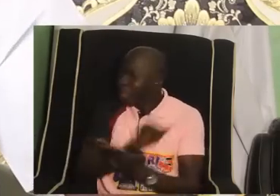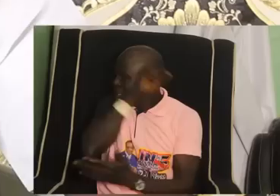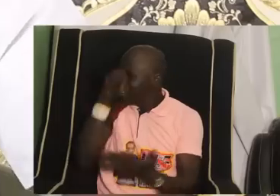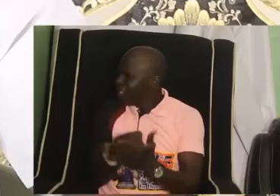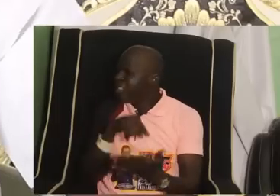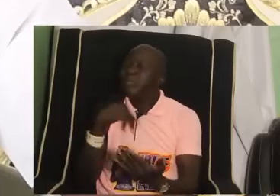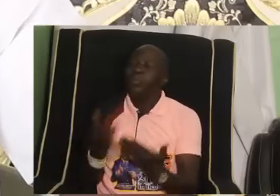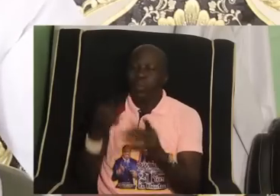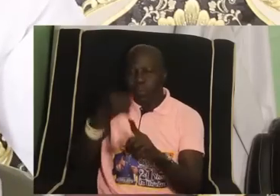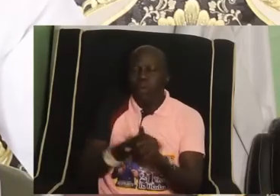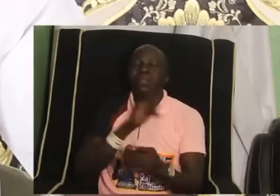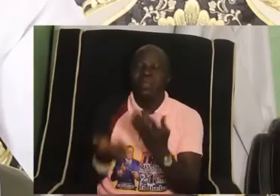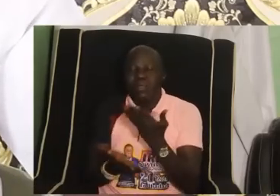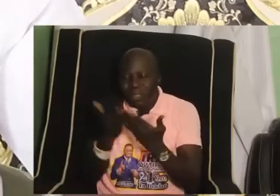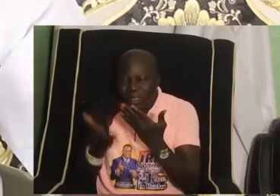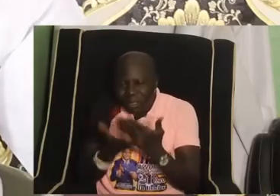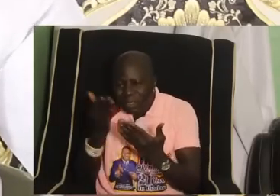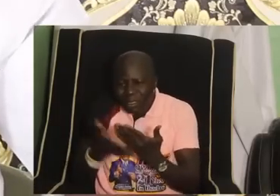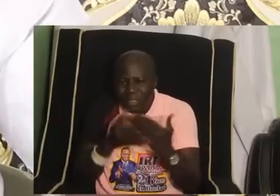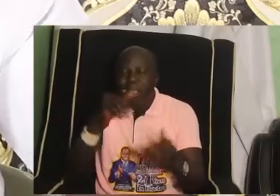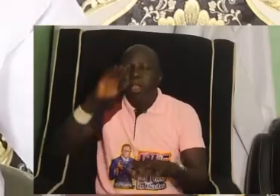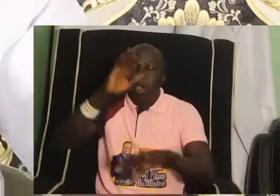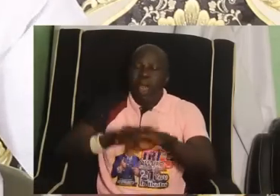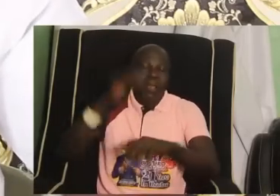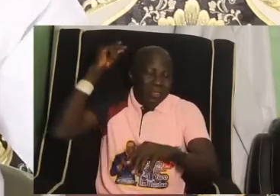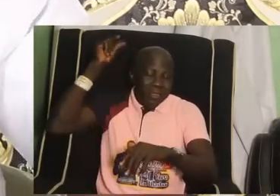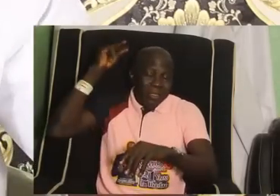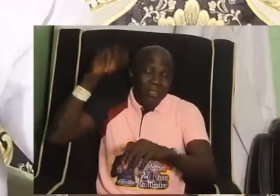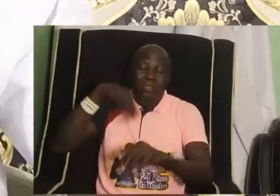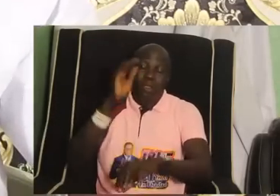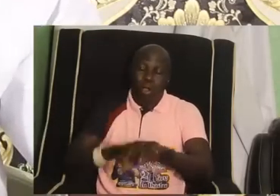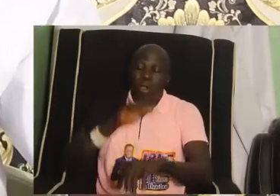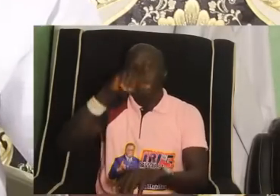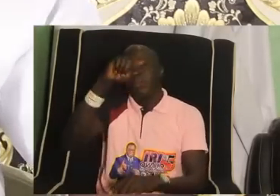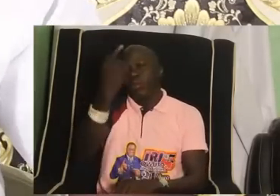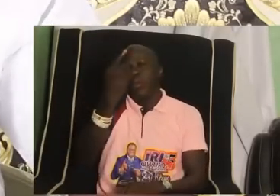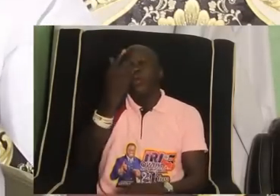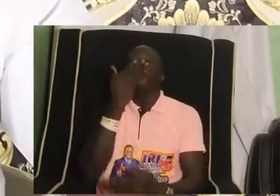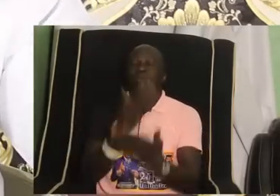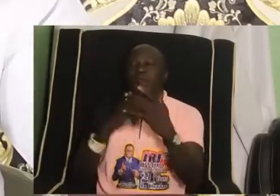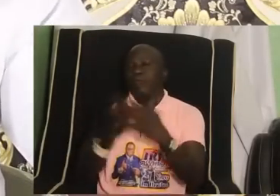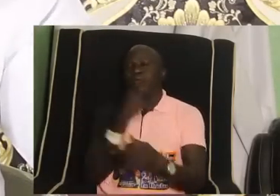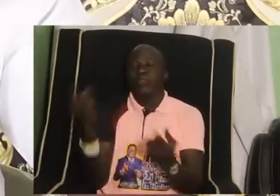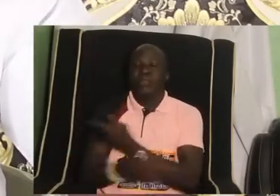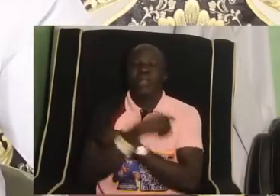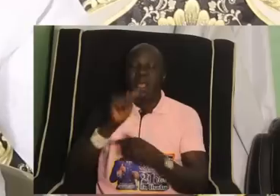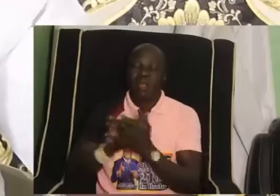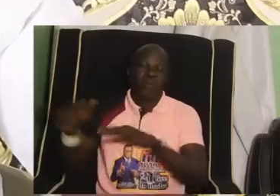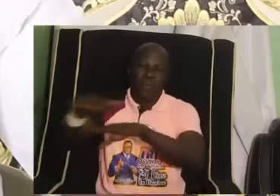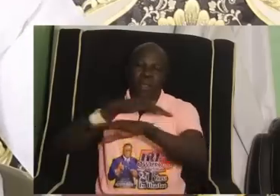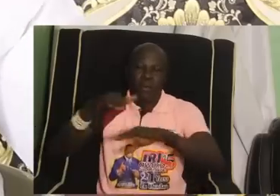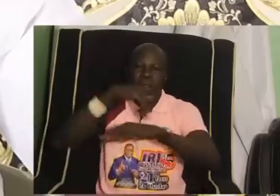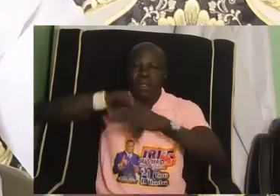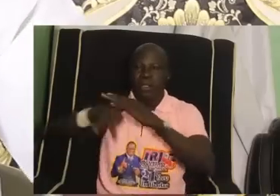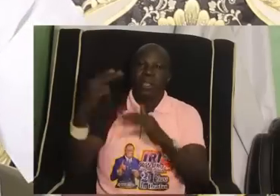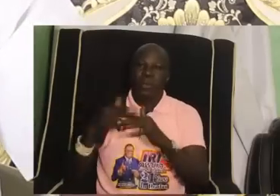he said it will be easy. And on the one that you want, that you will be able to put you from a jockey. From the name of Jesus.